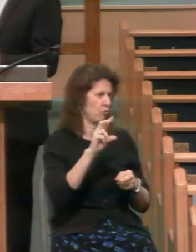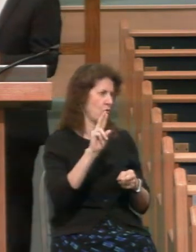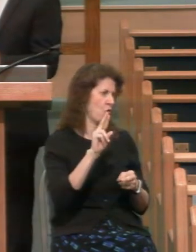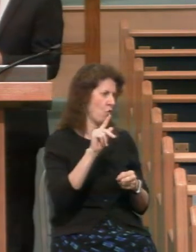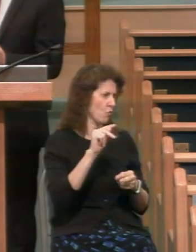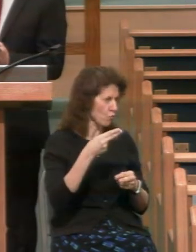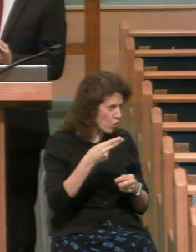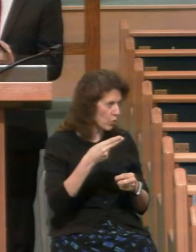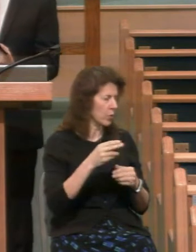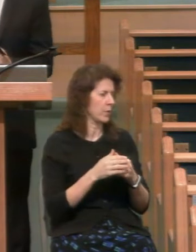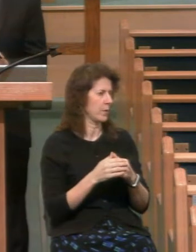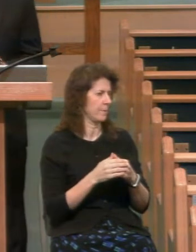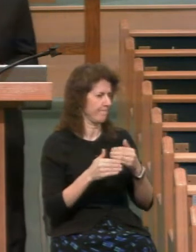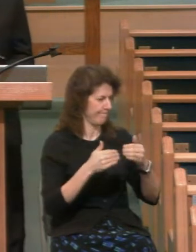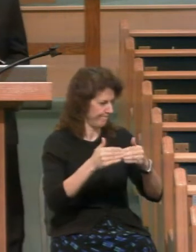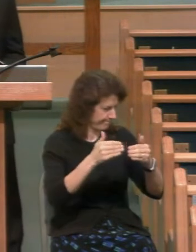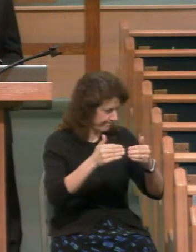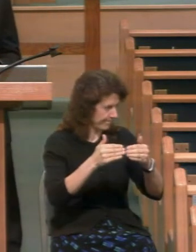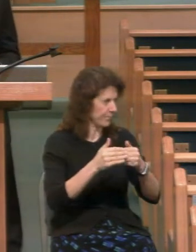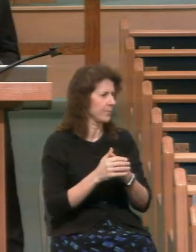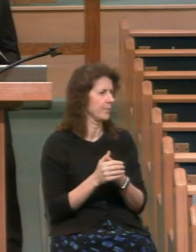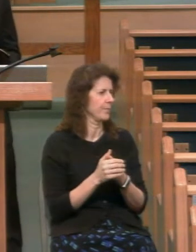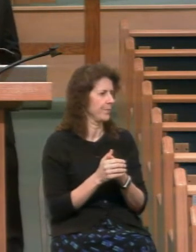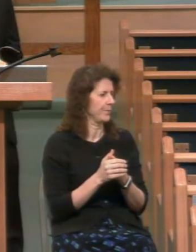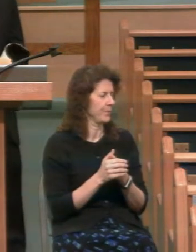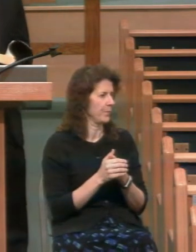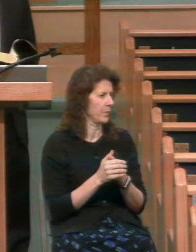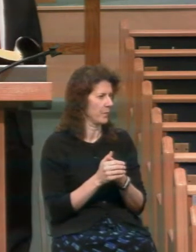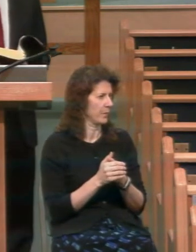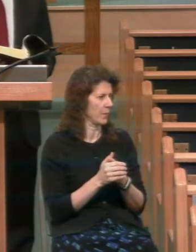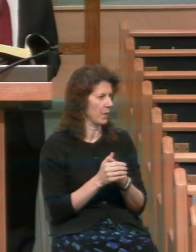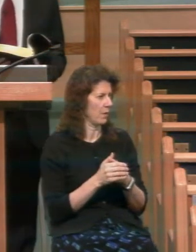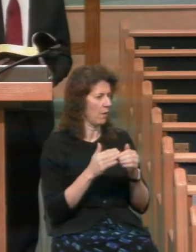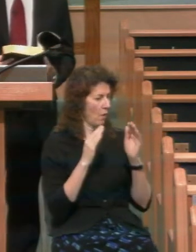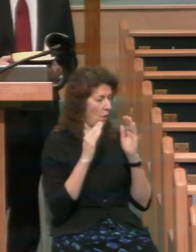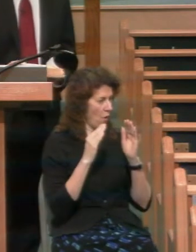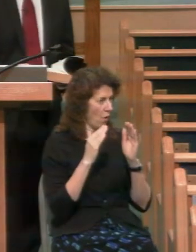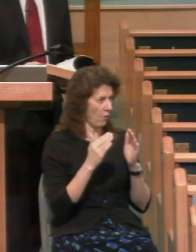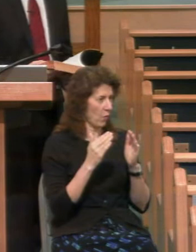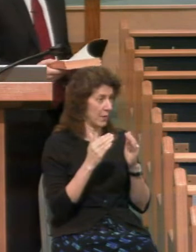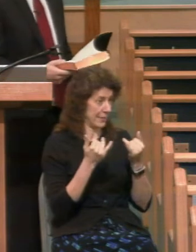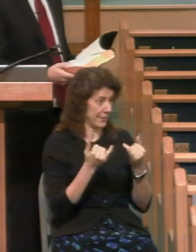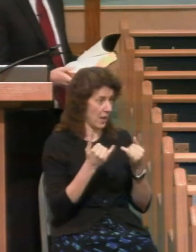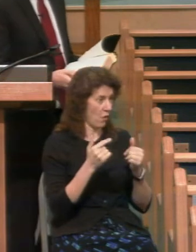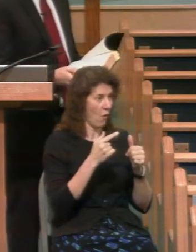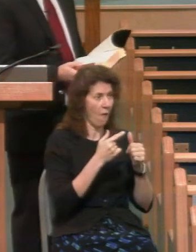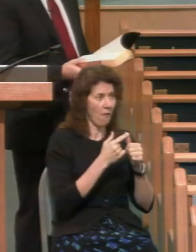of books in the next few moments together as we look. We're going to try and go through 1 Samuel through Esther. Do you think we can do